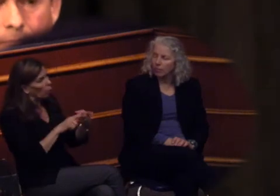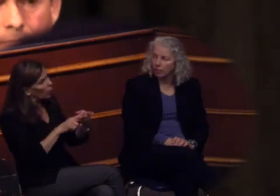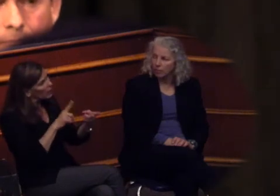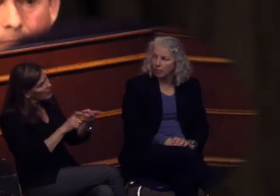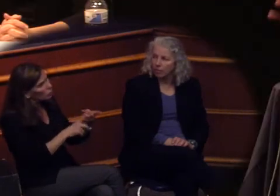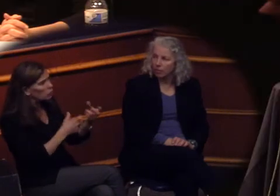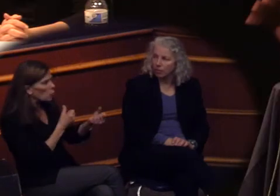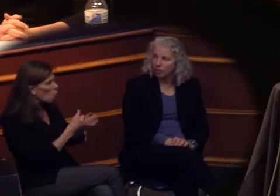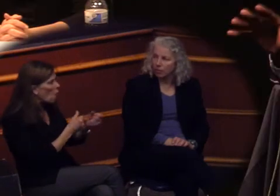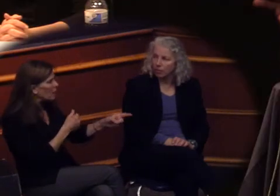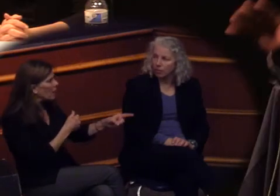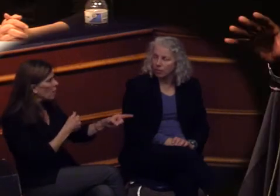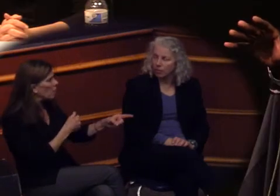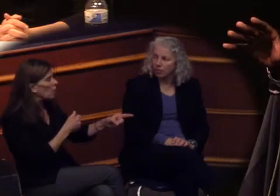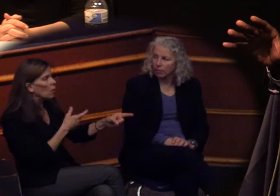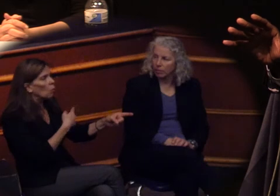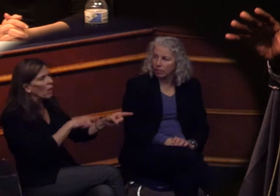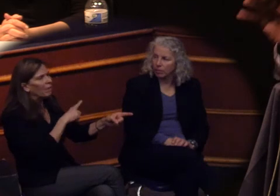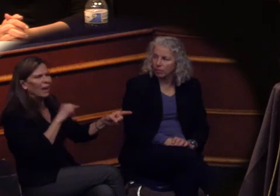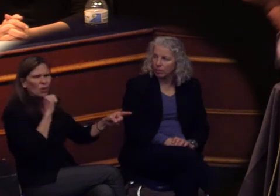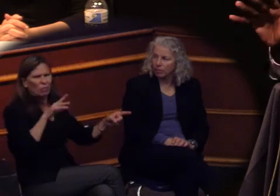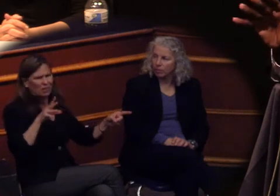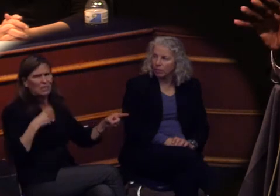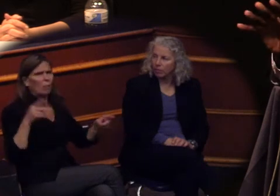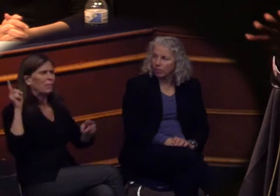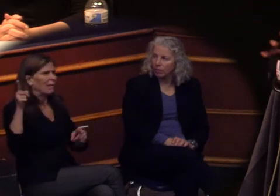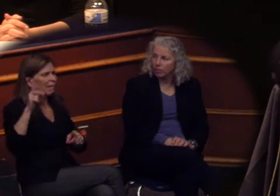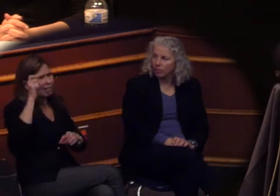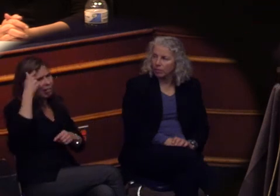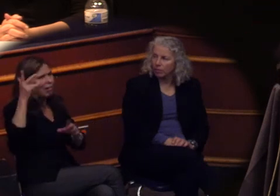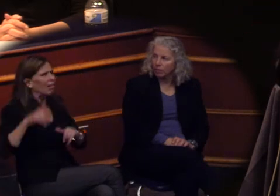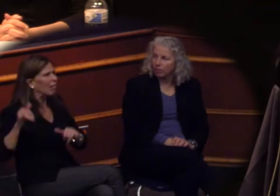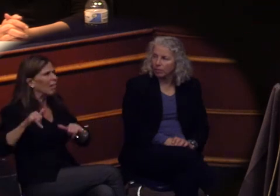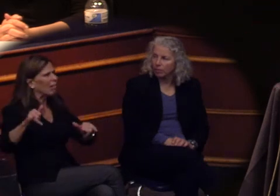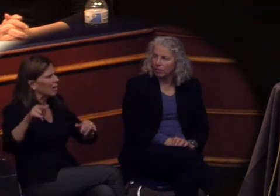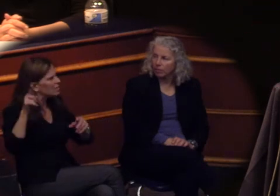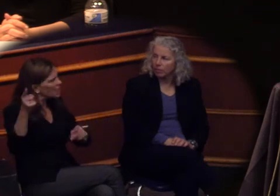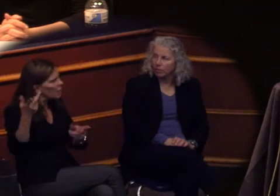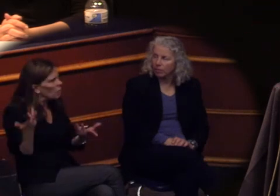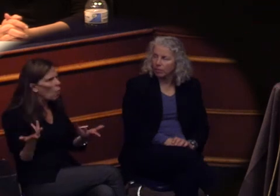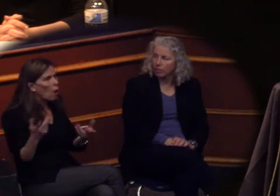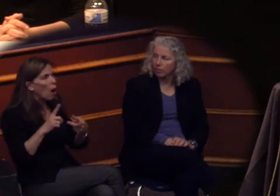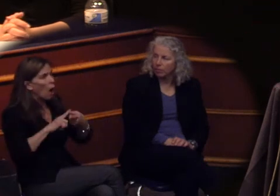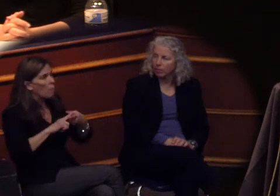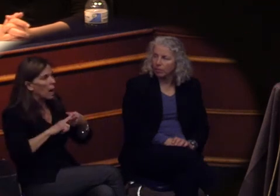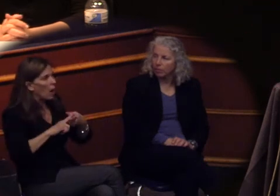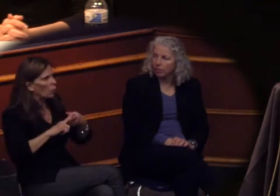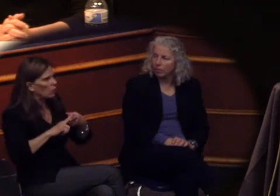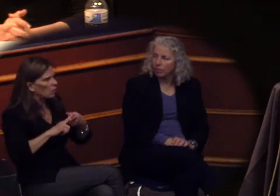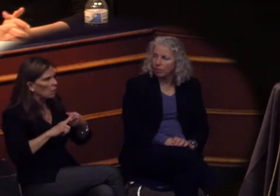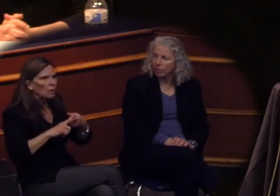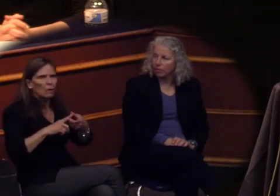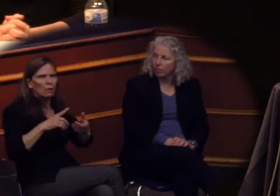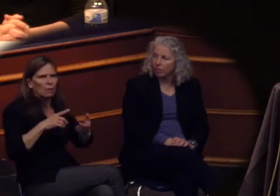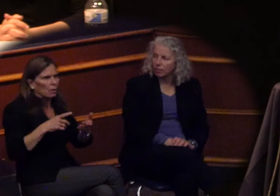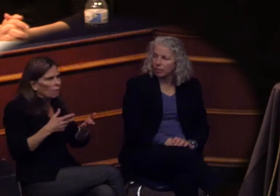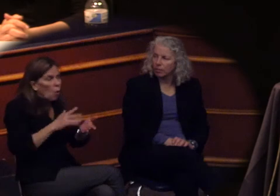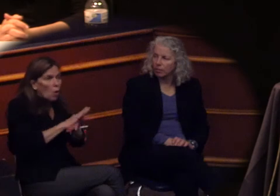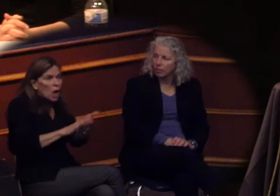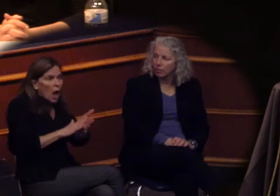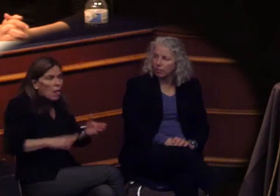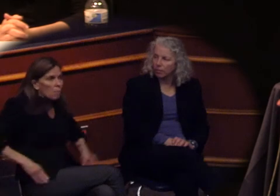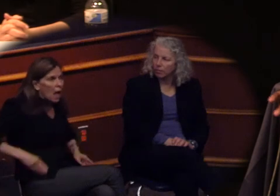when they don't accept the status quo when it comes to people taking on crushing debt for college.